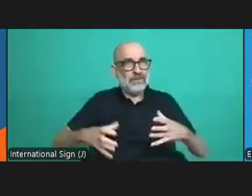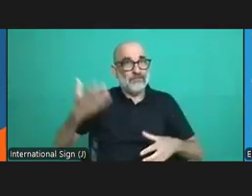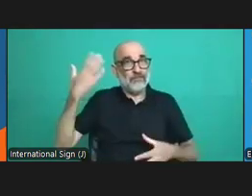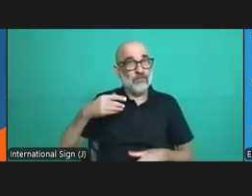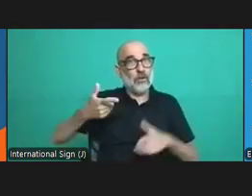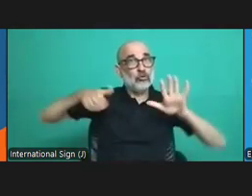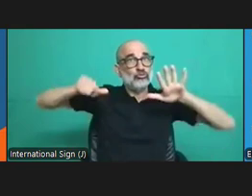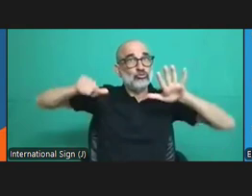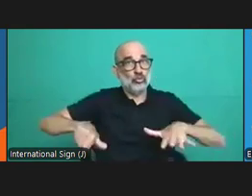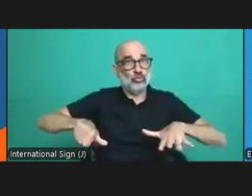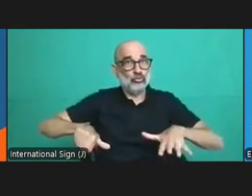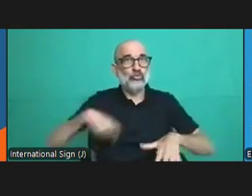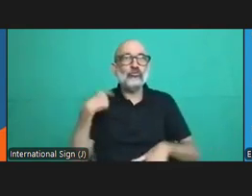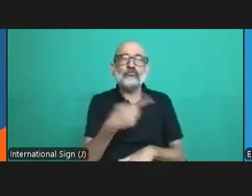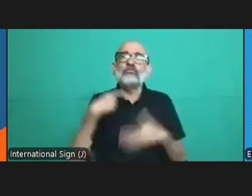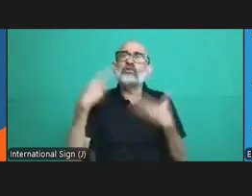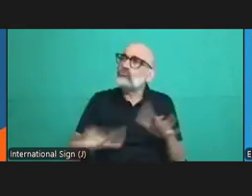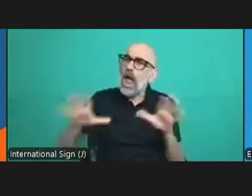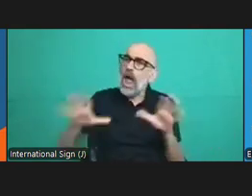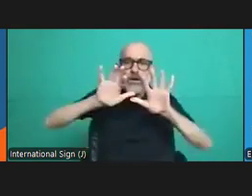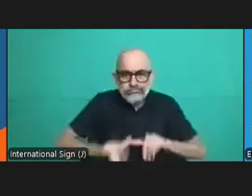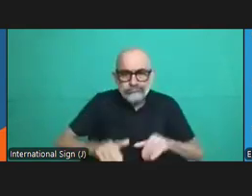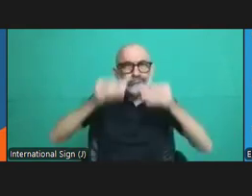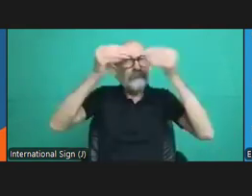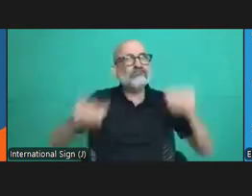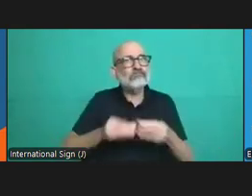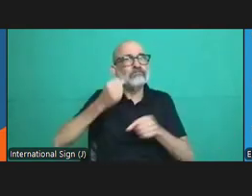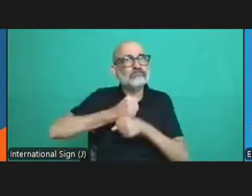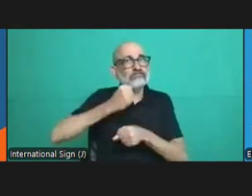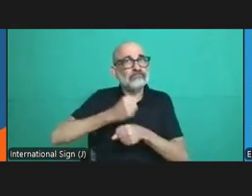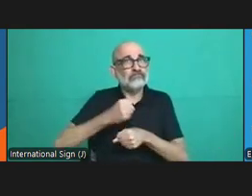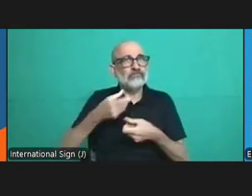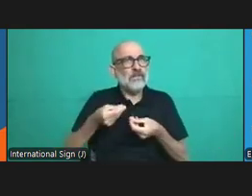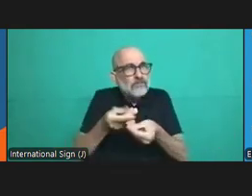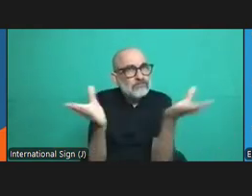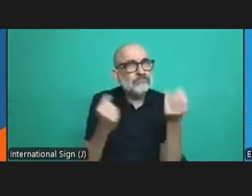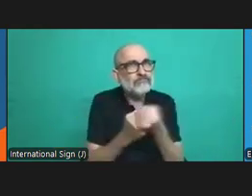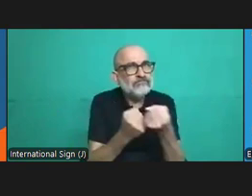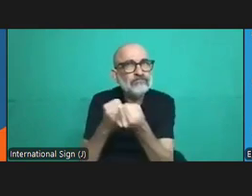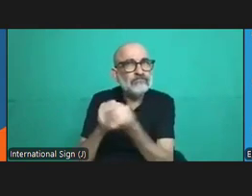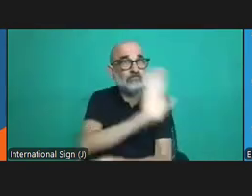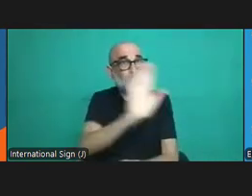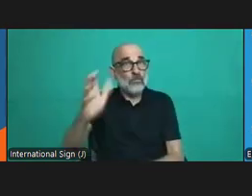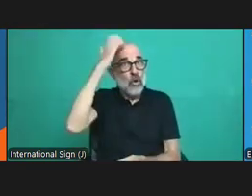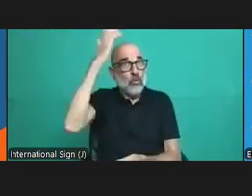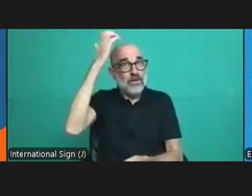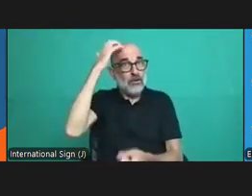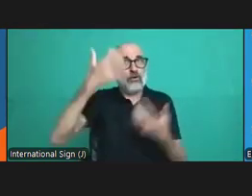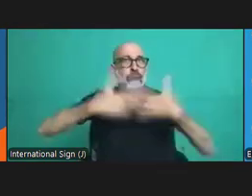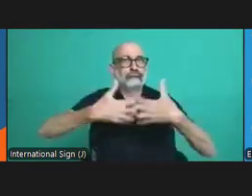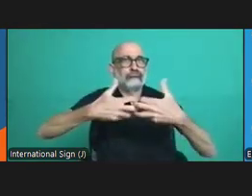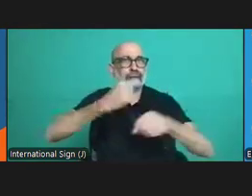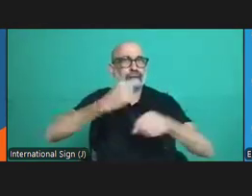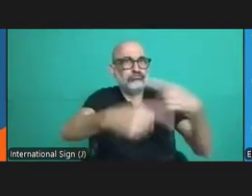subnational and local level, with the objective of accelerating health systems transformation and addressing emerging public health